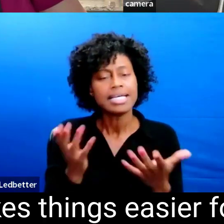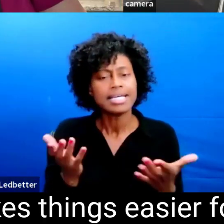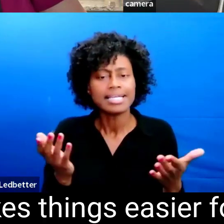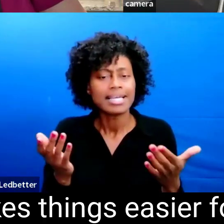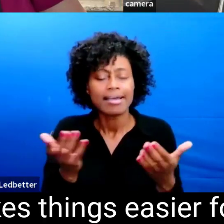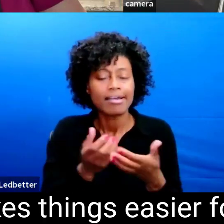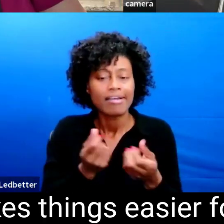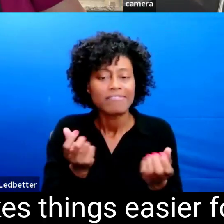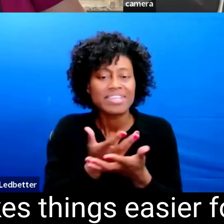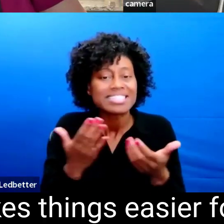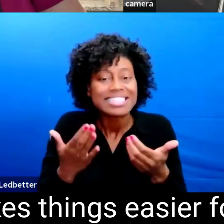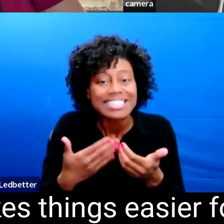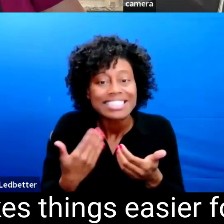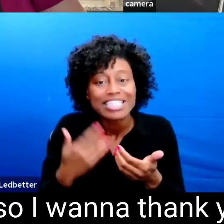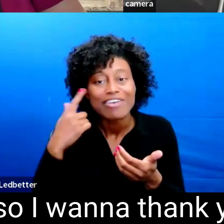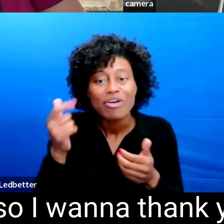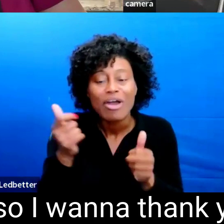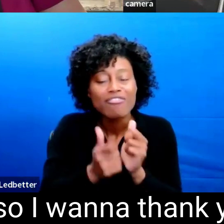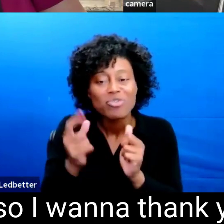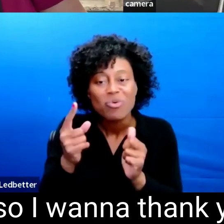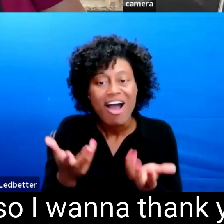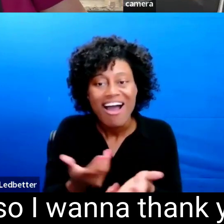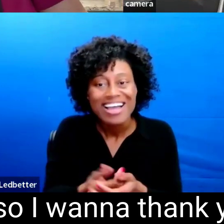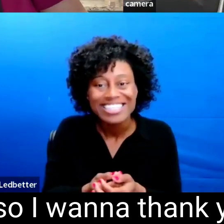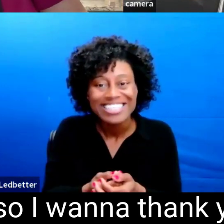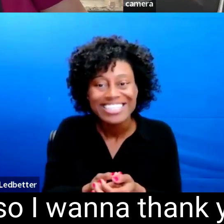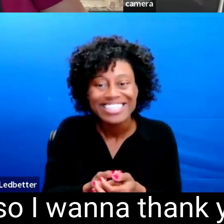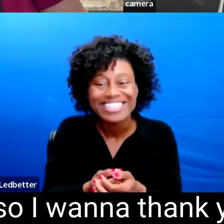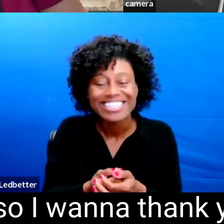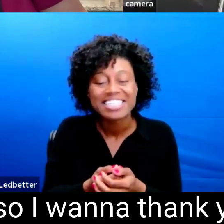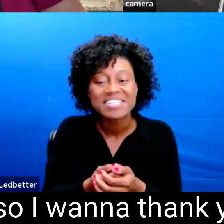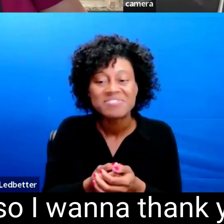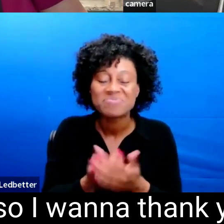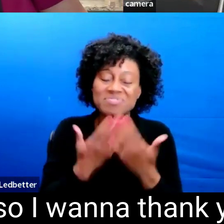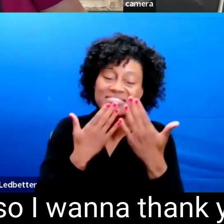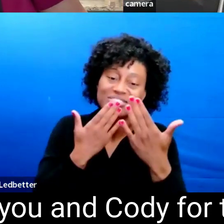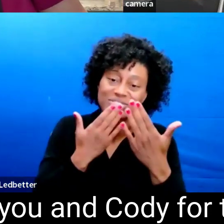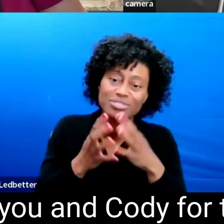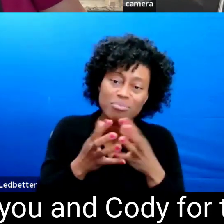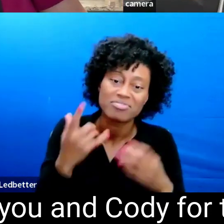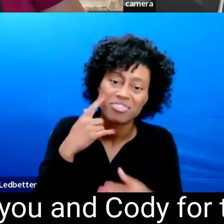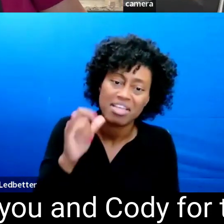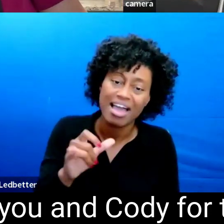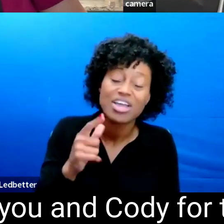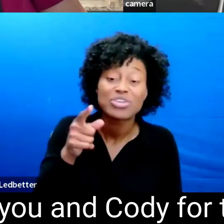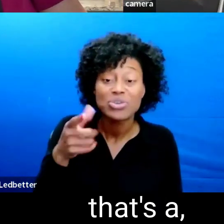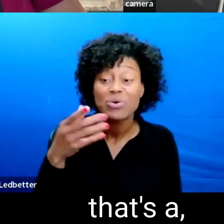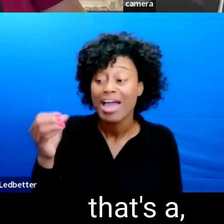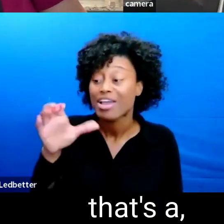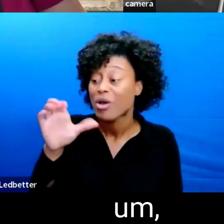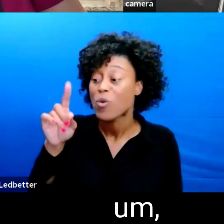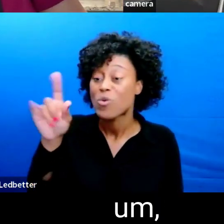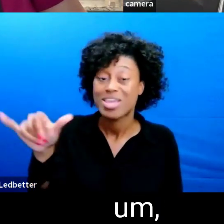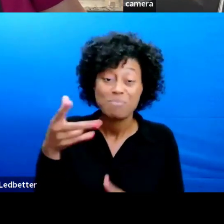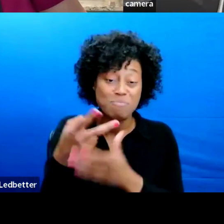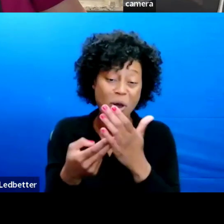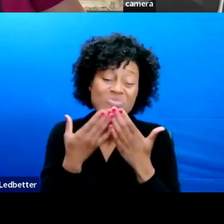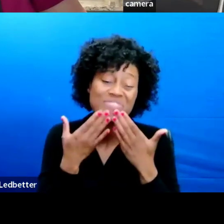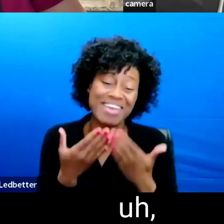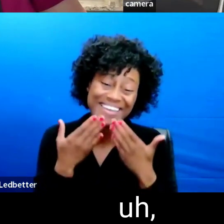easier for everyone, and so I want to thank you for that. You and Cody for that. That's a